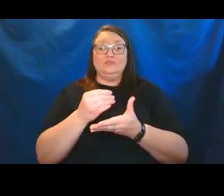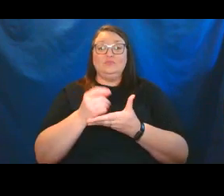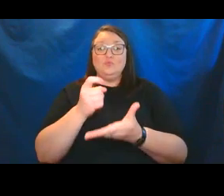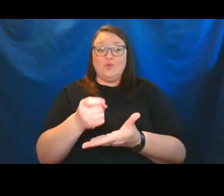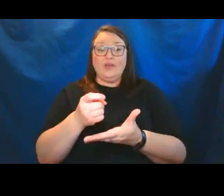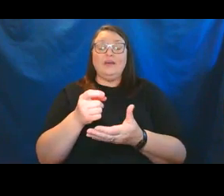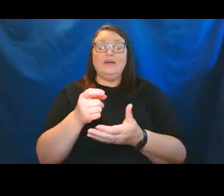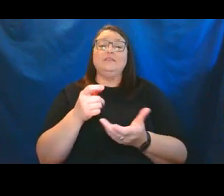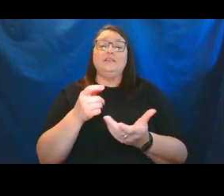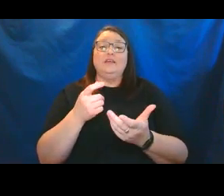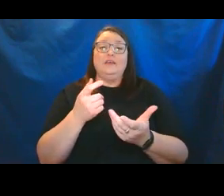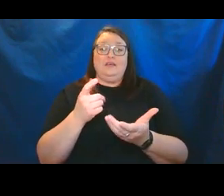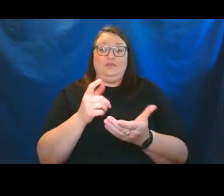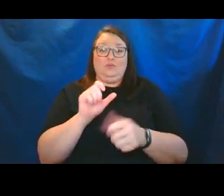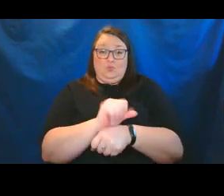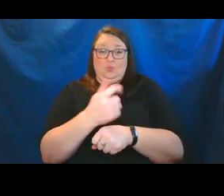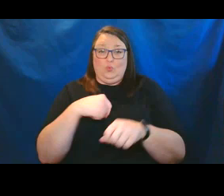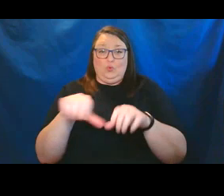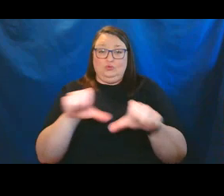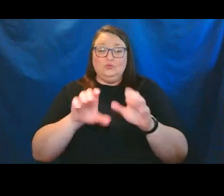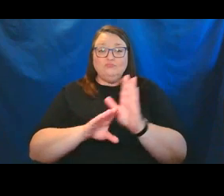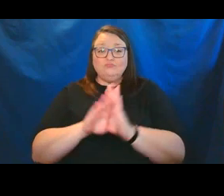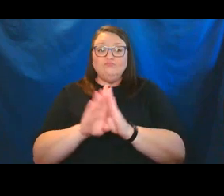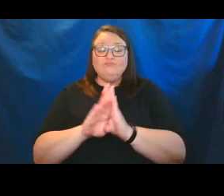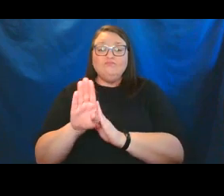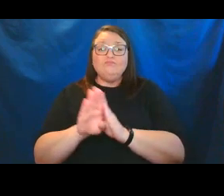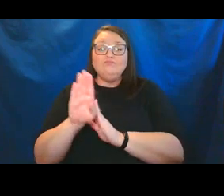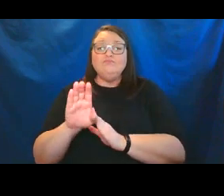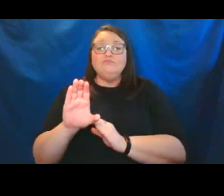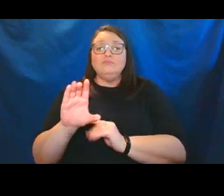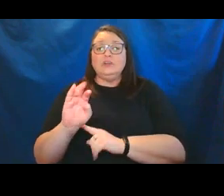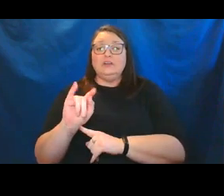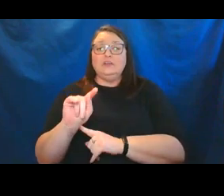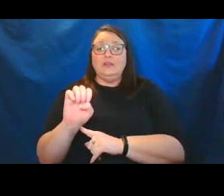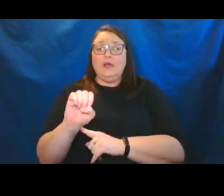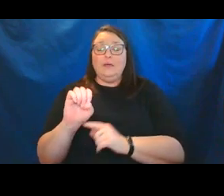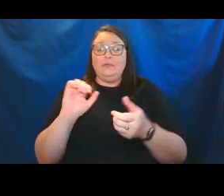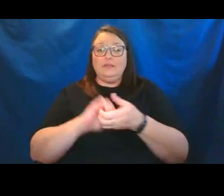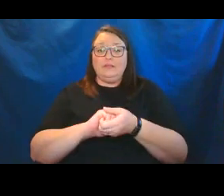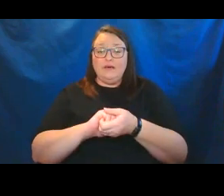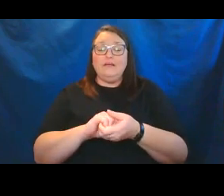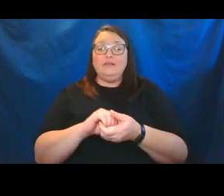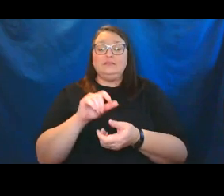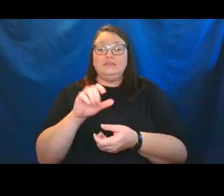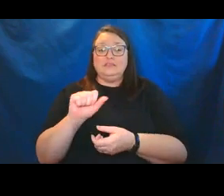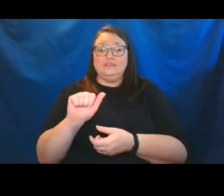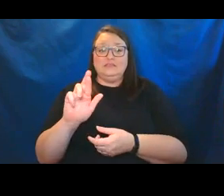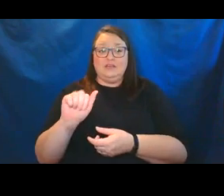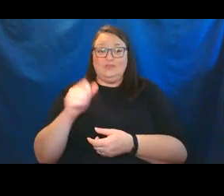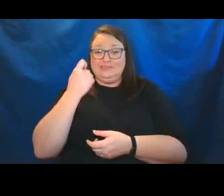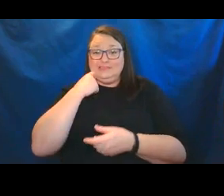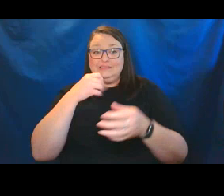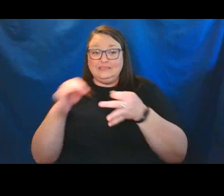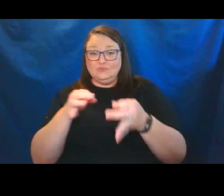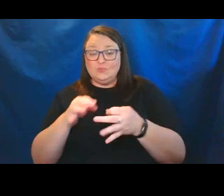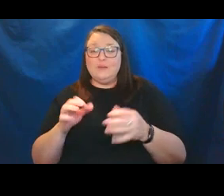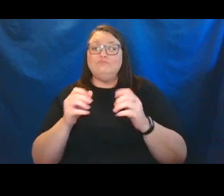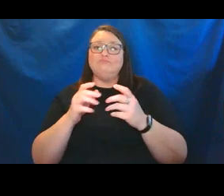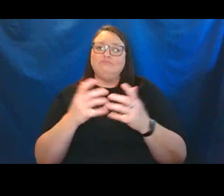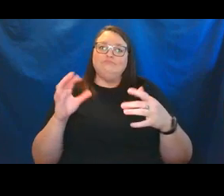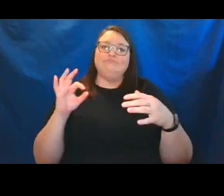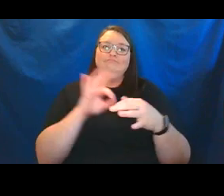we are doing to build the alliance that Sarah's described is very much linked to all